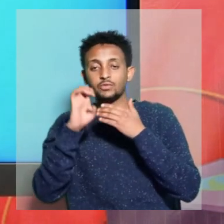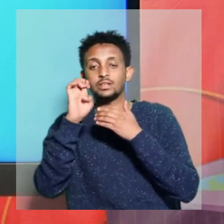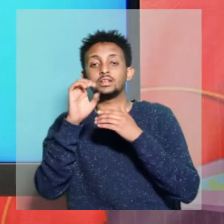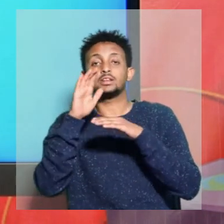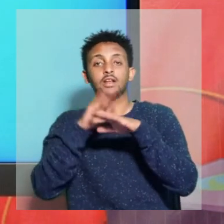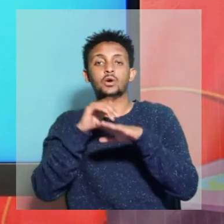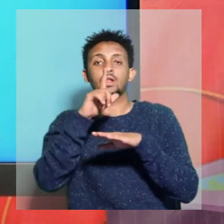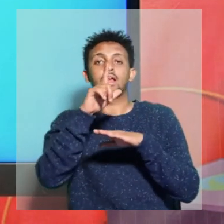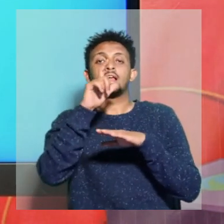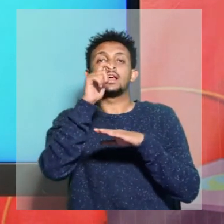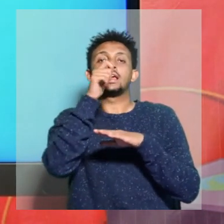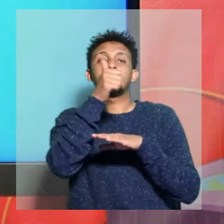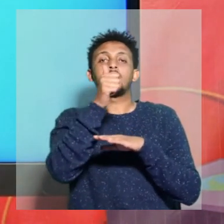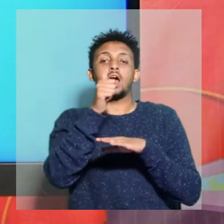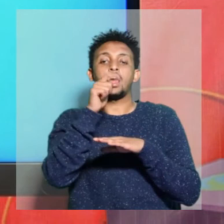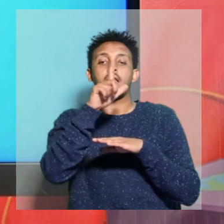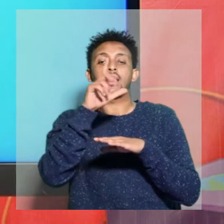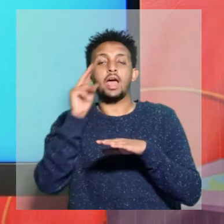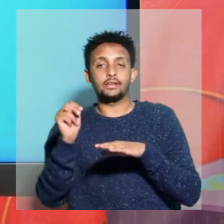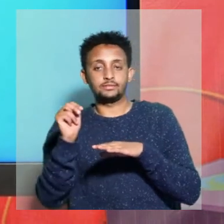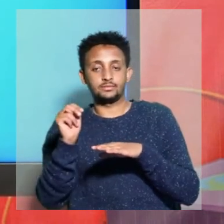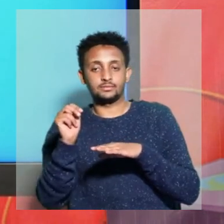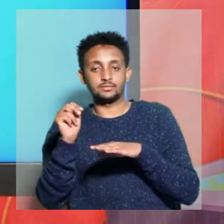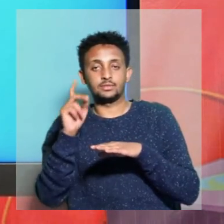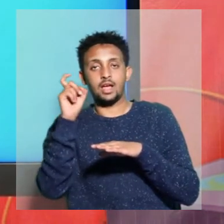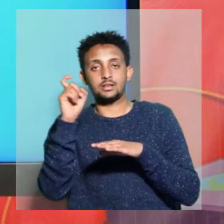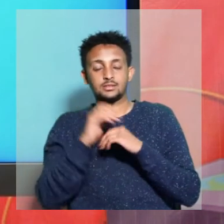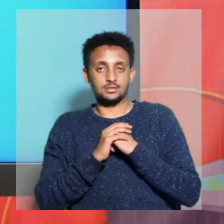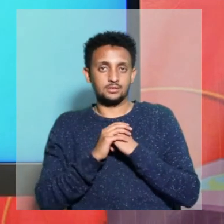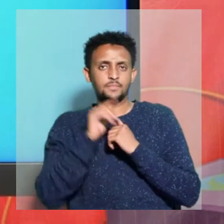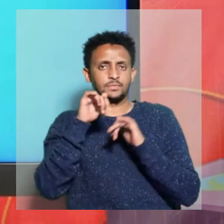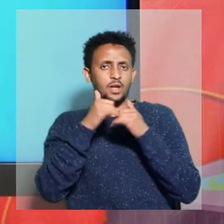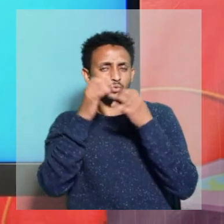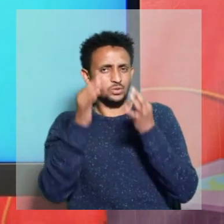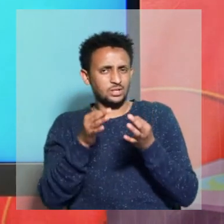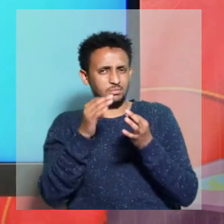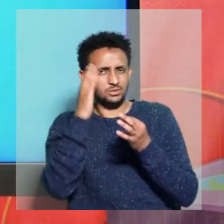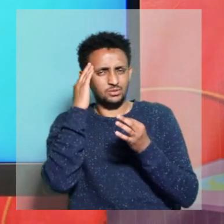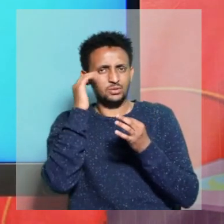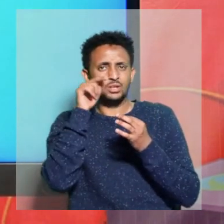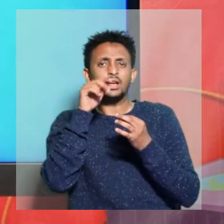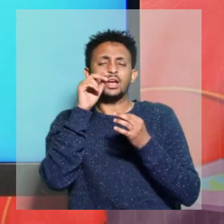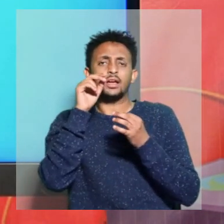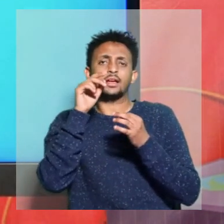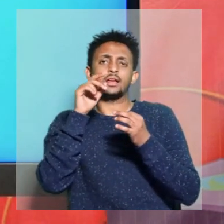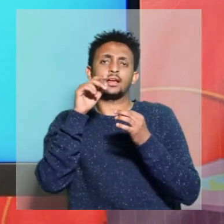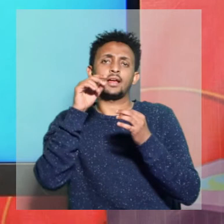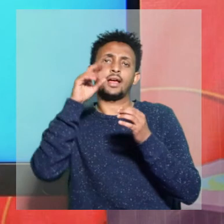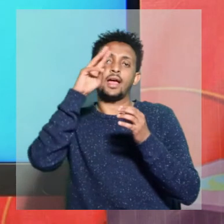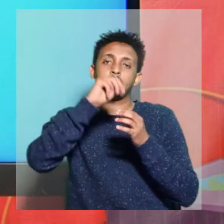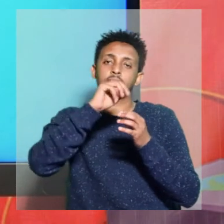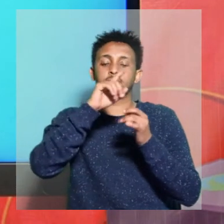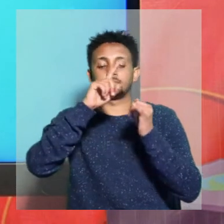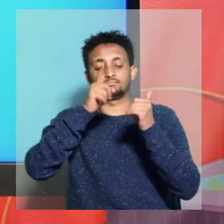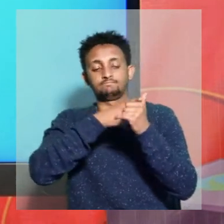to be ln e, ln x. So this is how we determine m initial over m